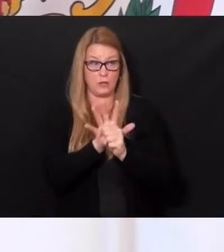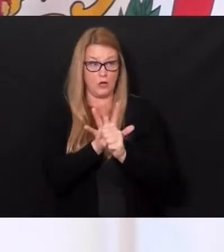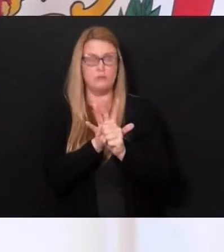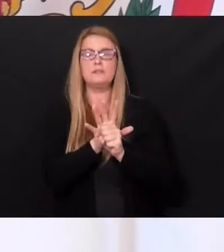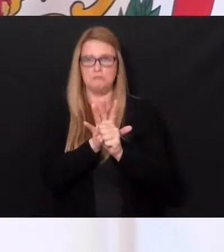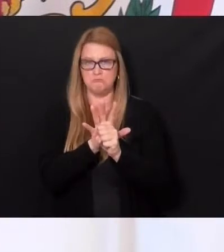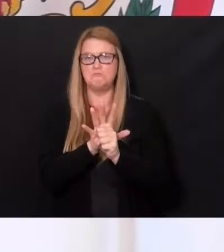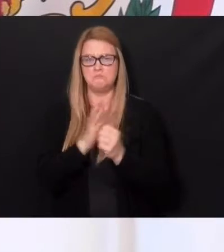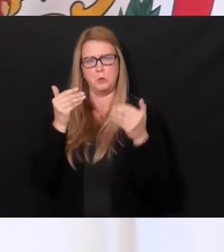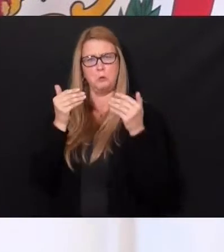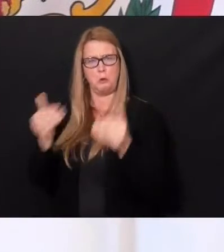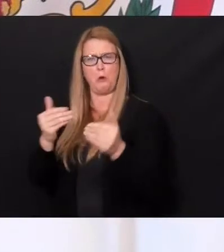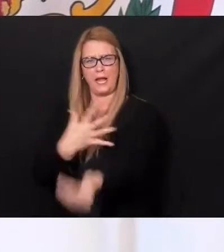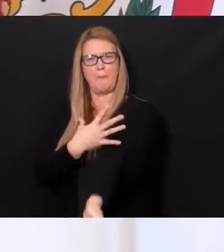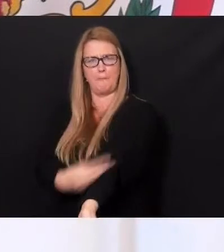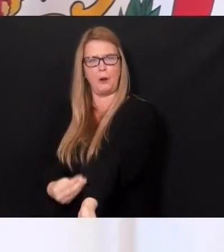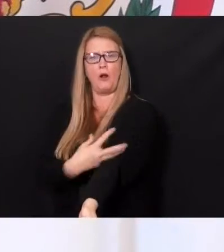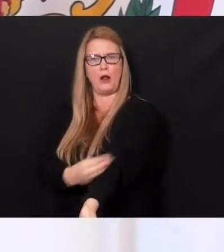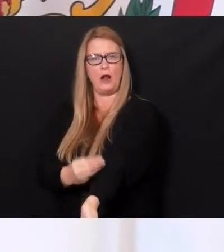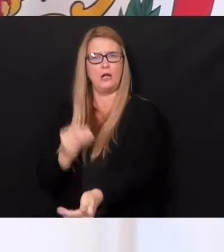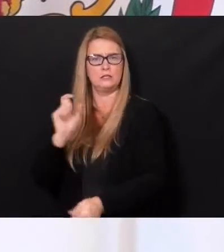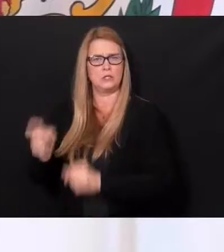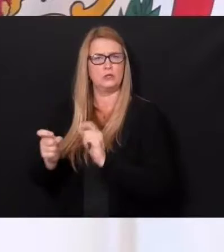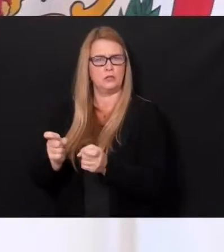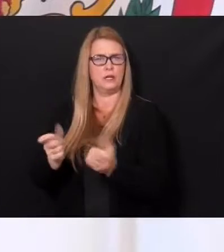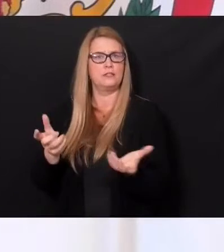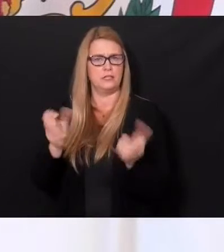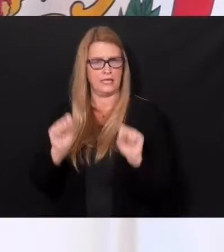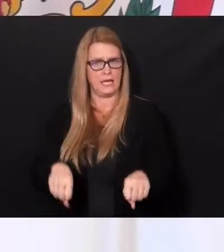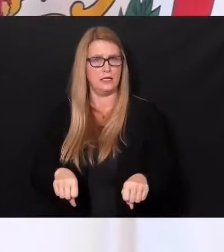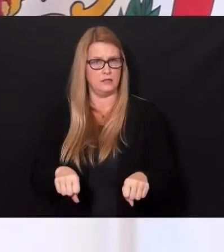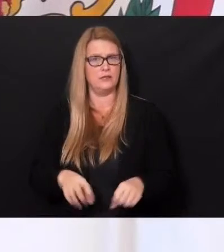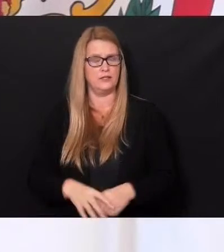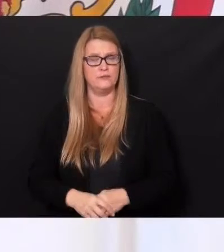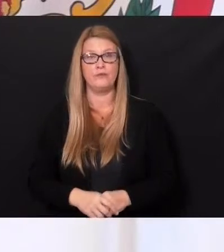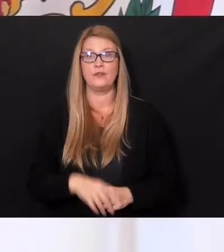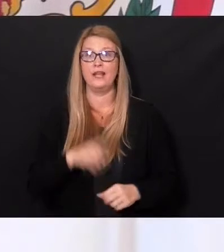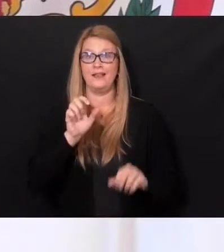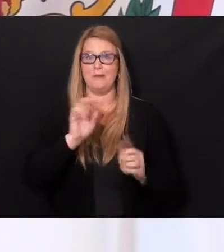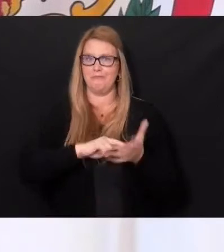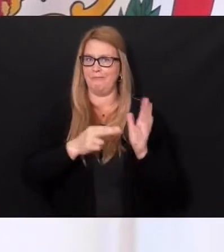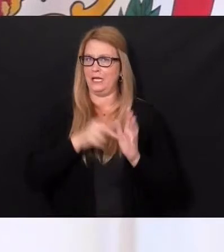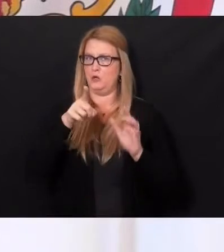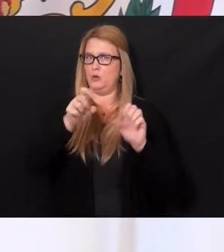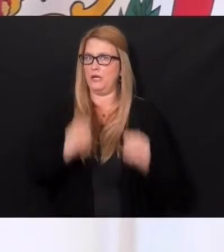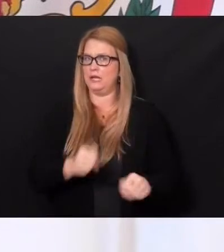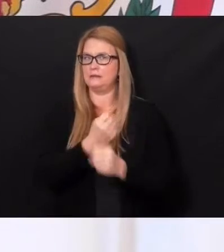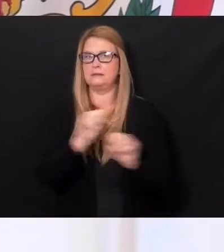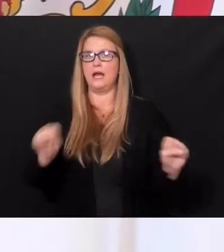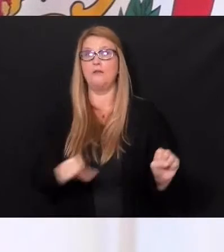from God above, and in my opinion, you should feel like it's somewhat of a